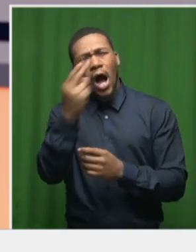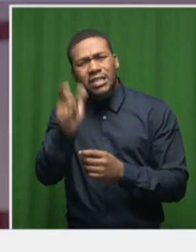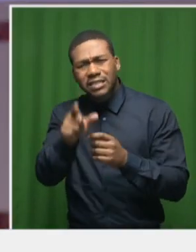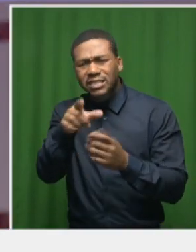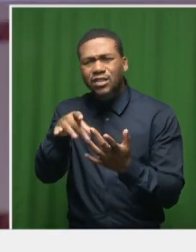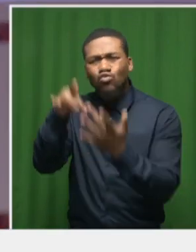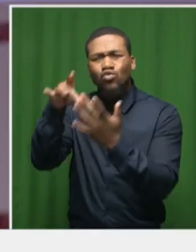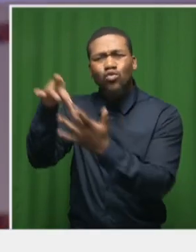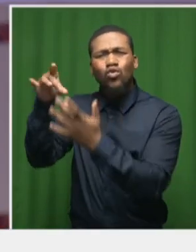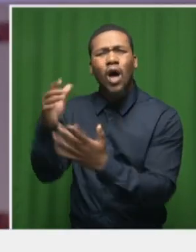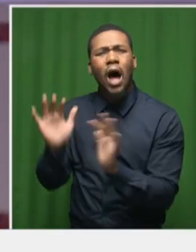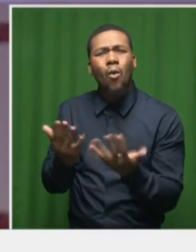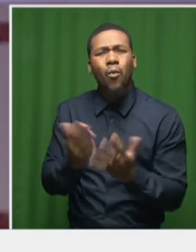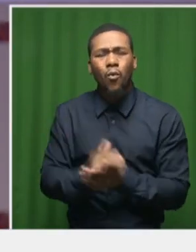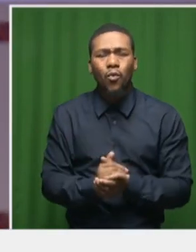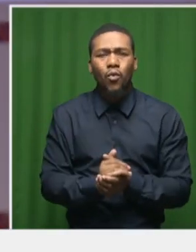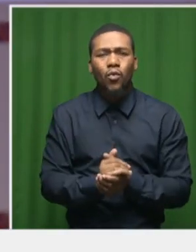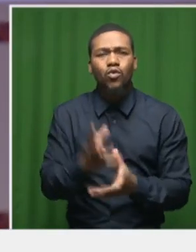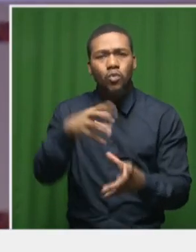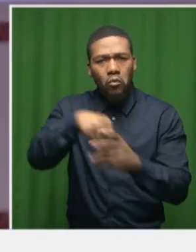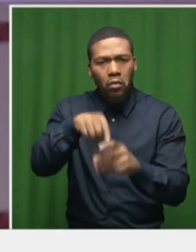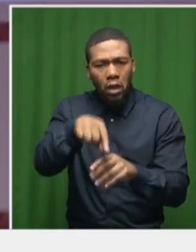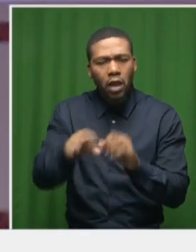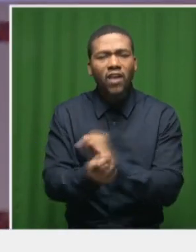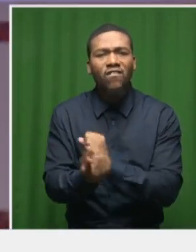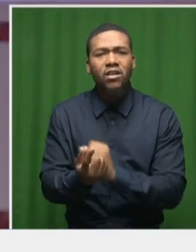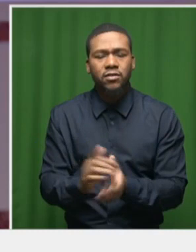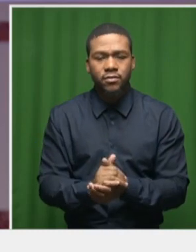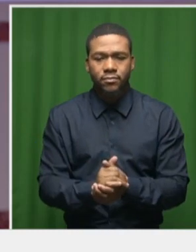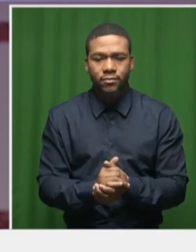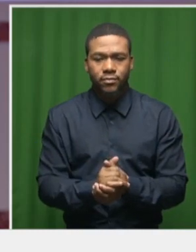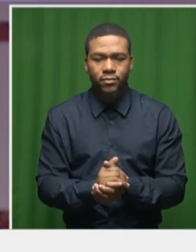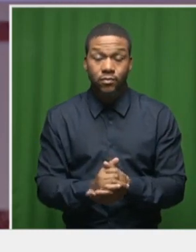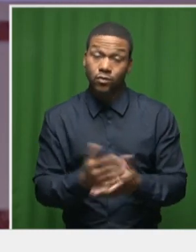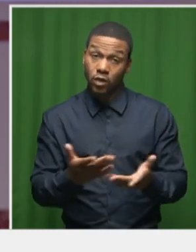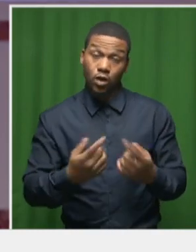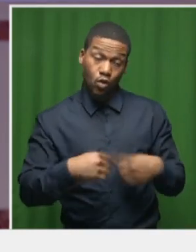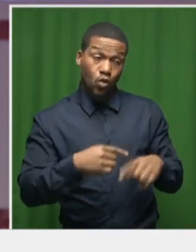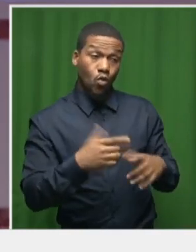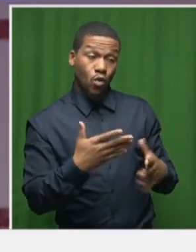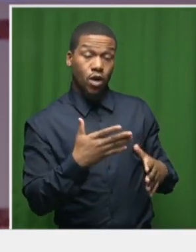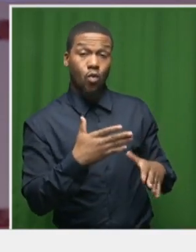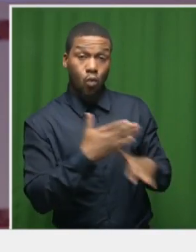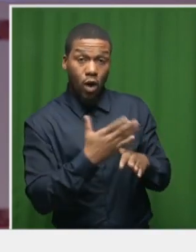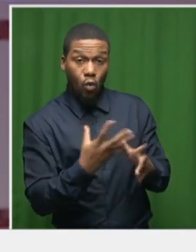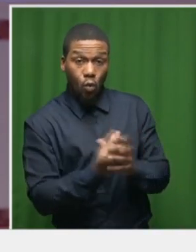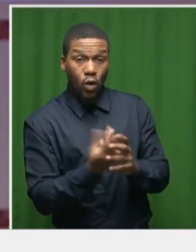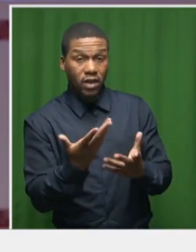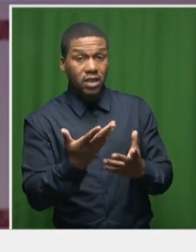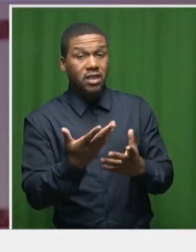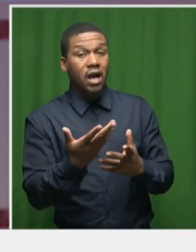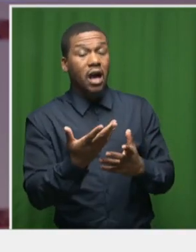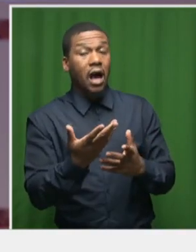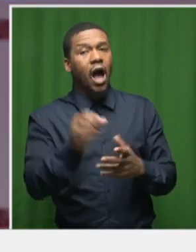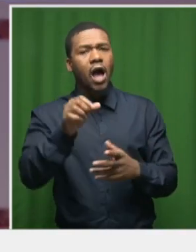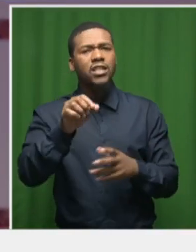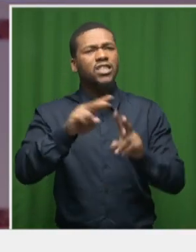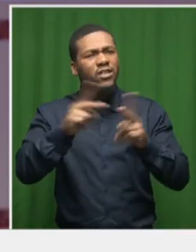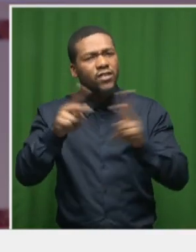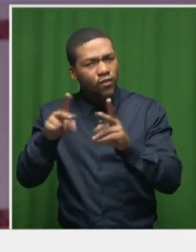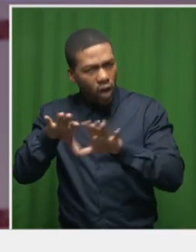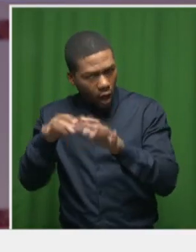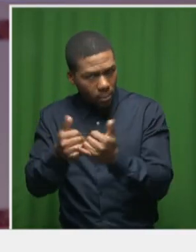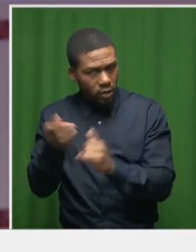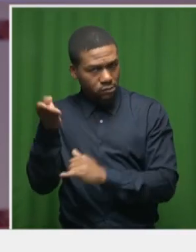So what we do is we actually work with specific institutions. So for example, the Bag Factory is one of them, and then all the artists inside of